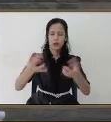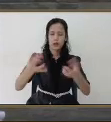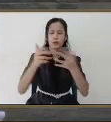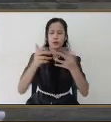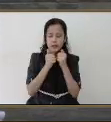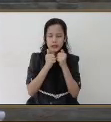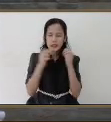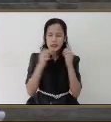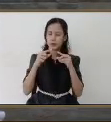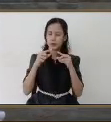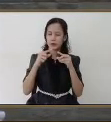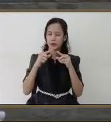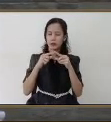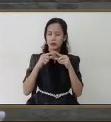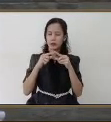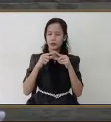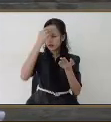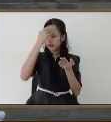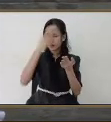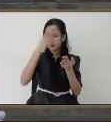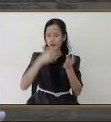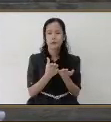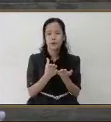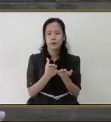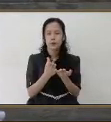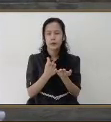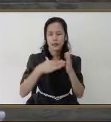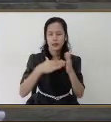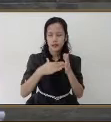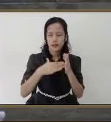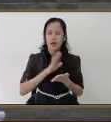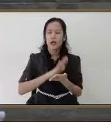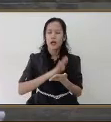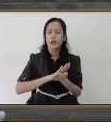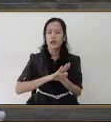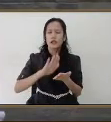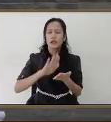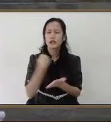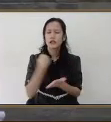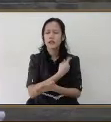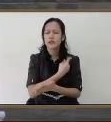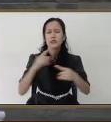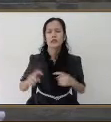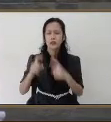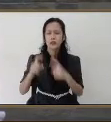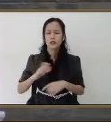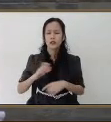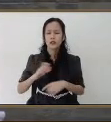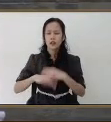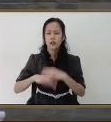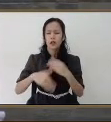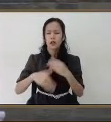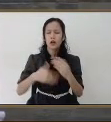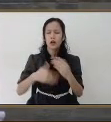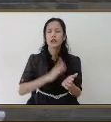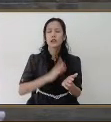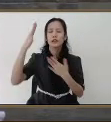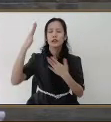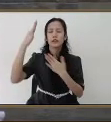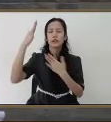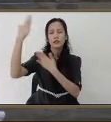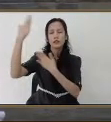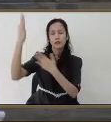the book of Ezra. Once again, please cleanse us from all unrighteousness. All the glory belongs to you, O God, in Jesus'